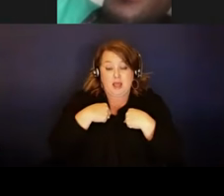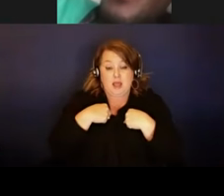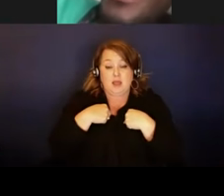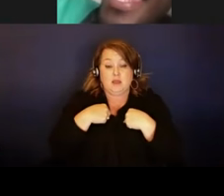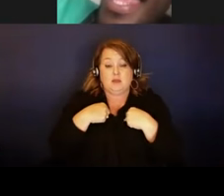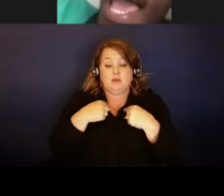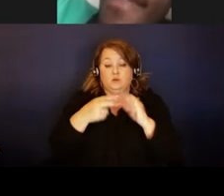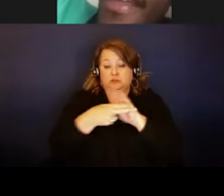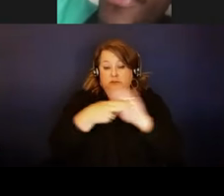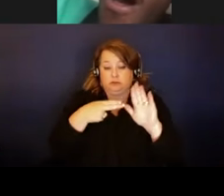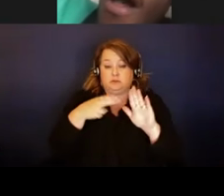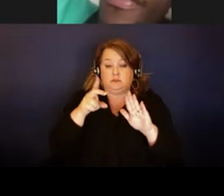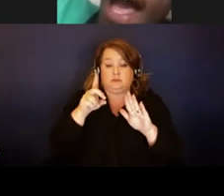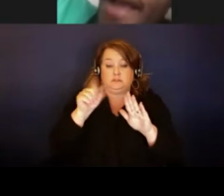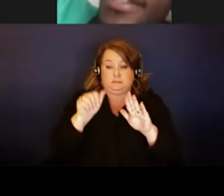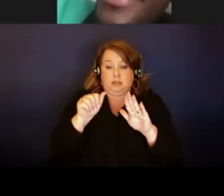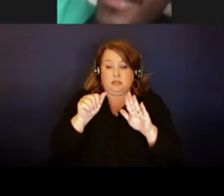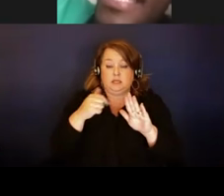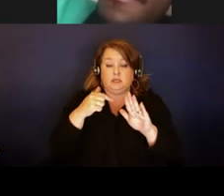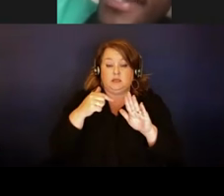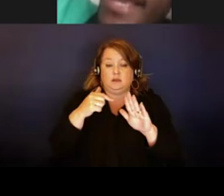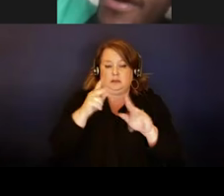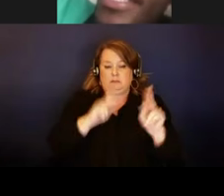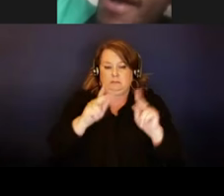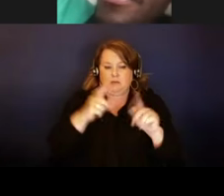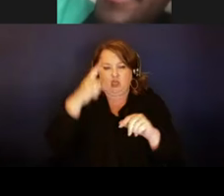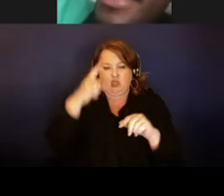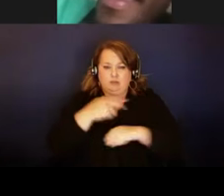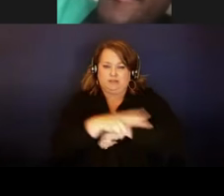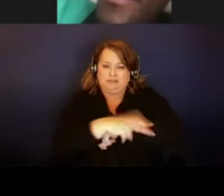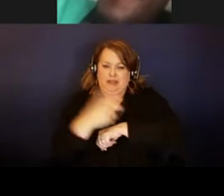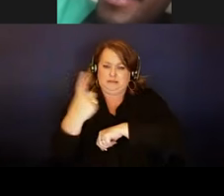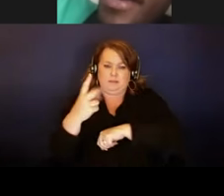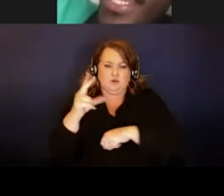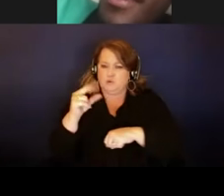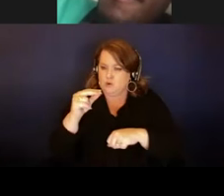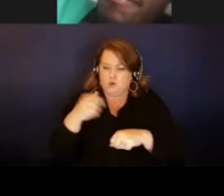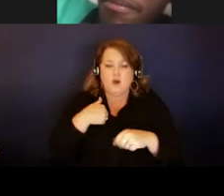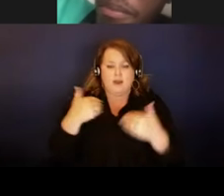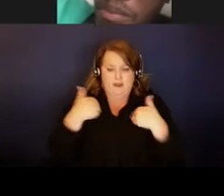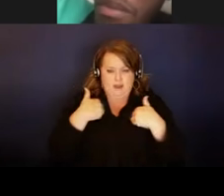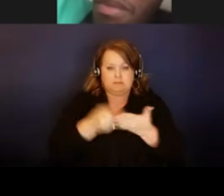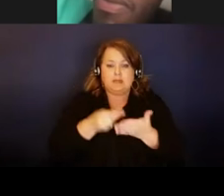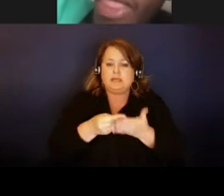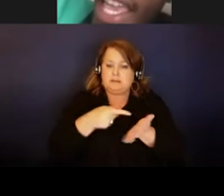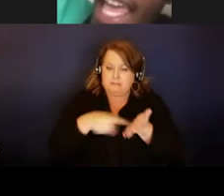disability, and they thought that I was stealing something and I wasn't. I was going to pay for it with my own money.